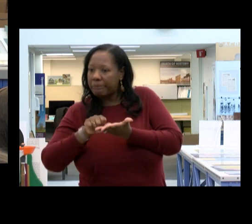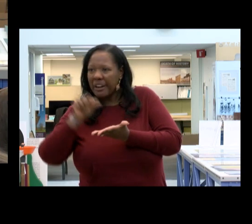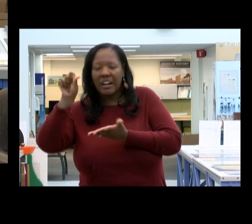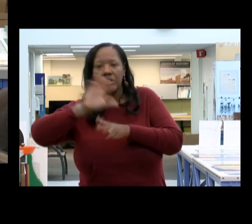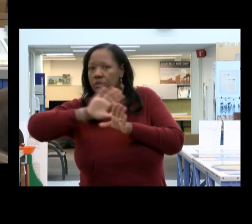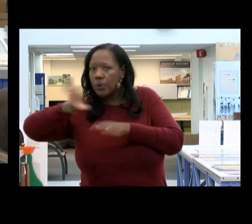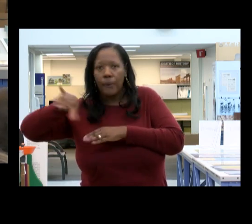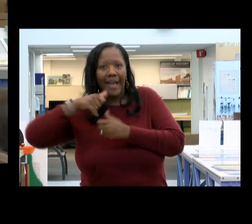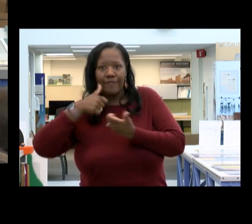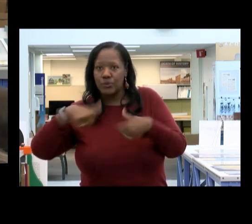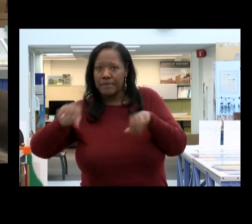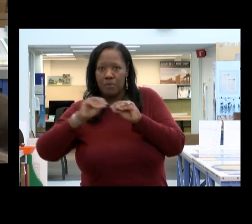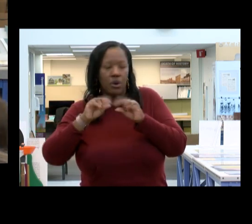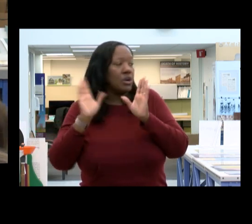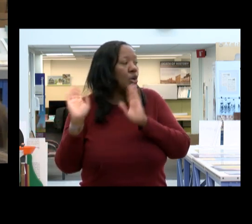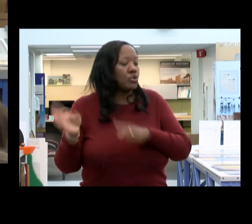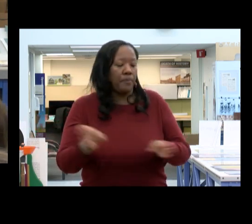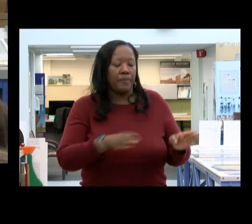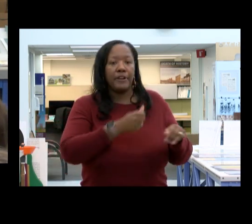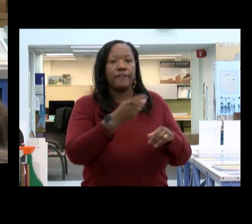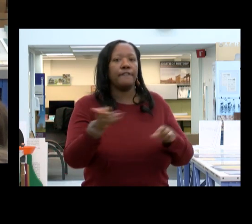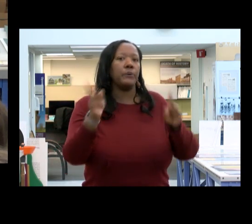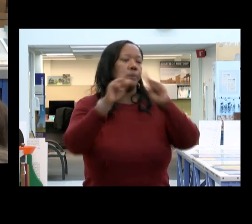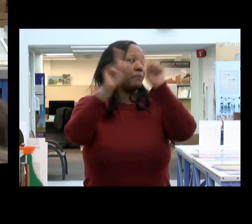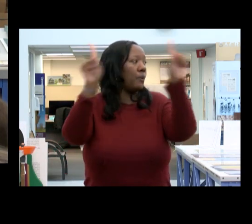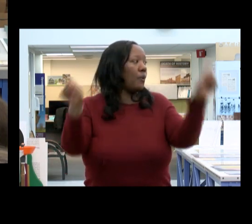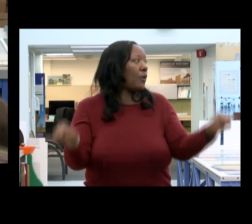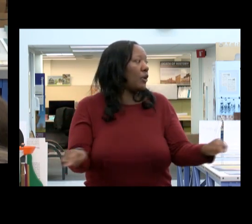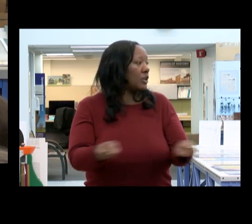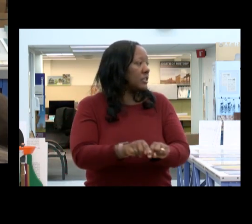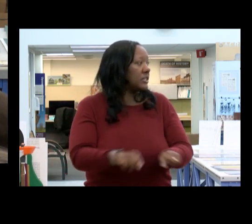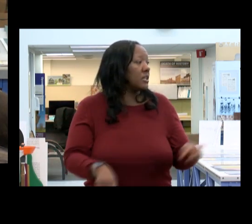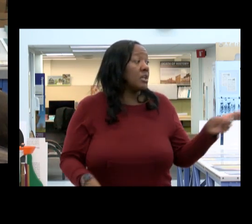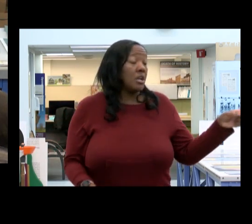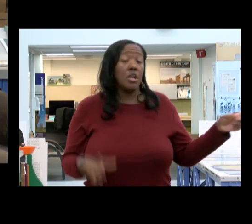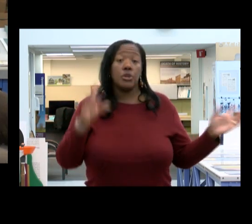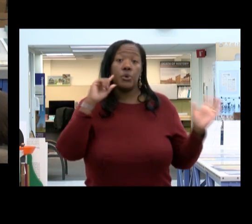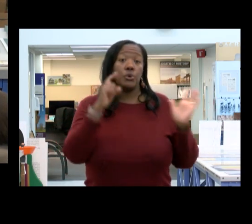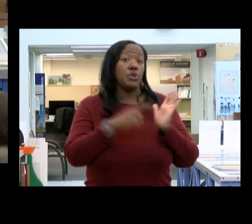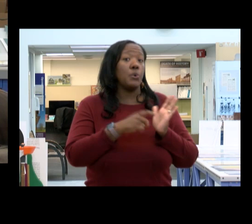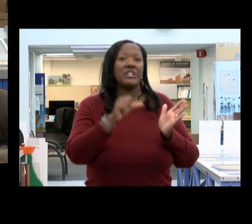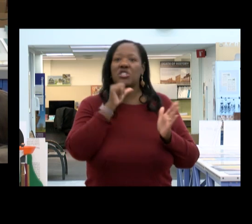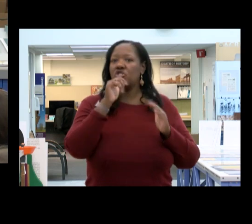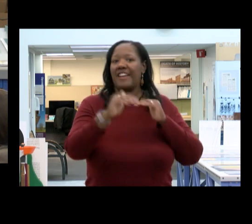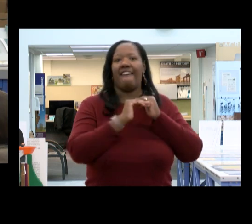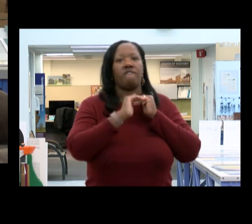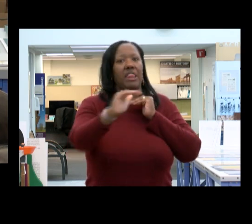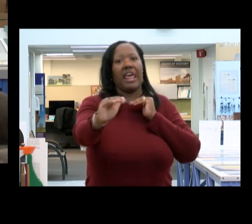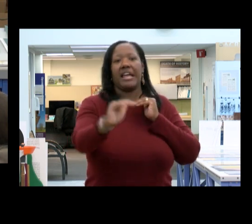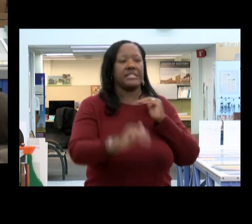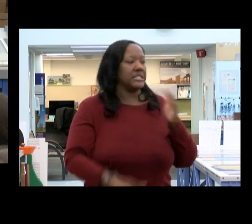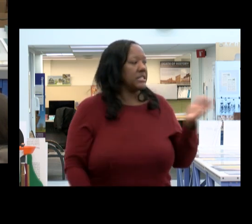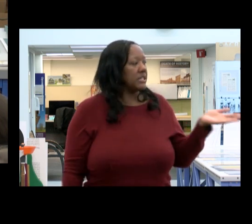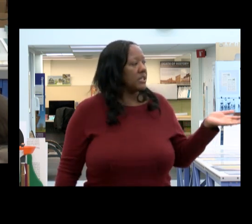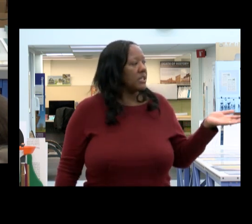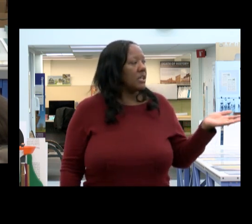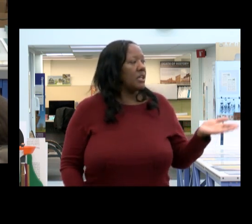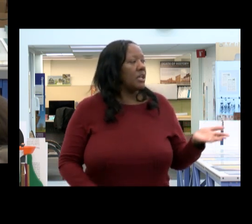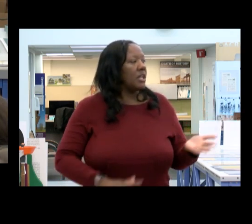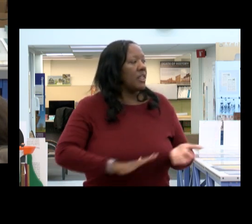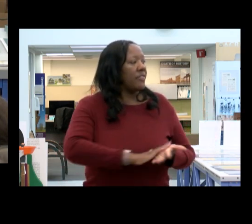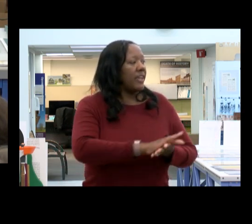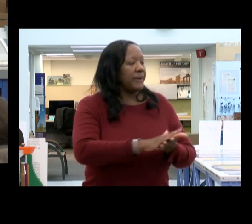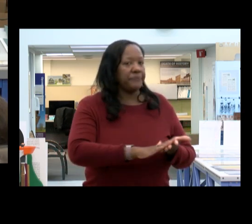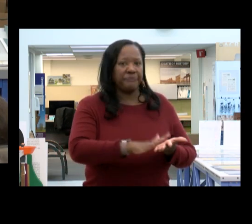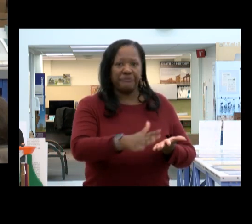and specifically, if you'll notice that they're not flat. I put a lot of plaster on it, tried to get a real varied thing, sent it